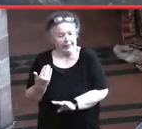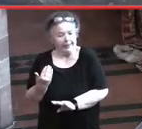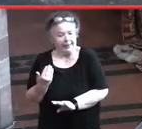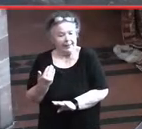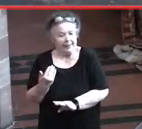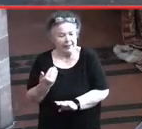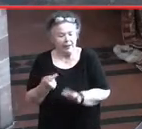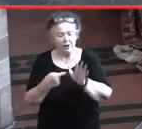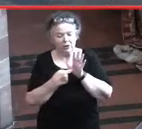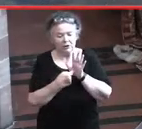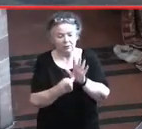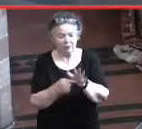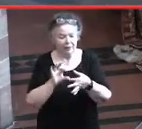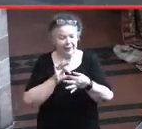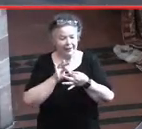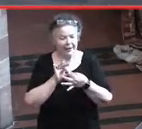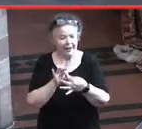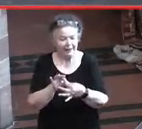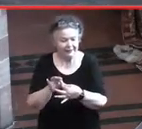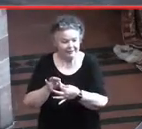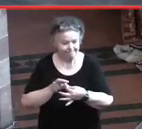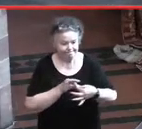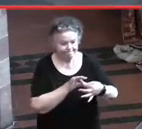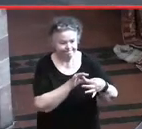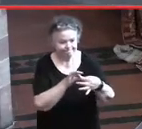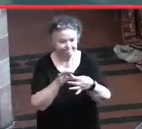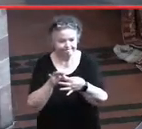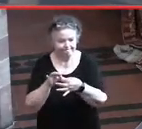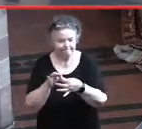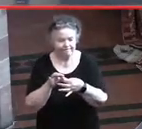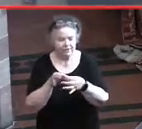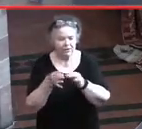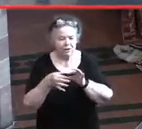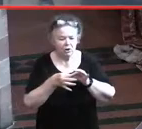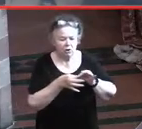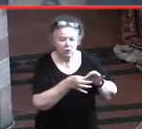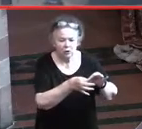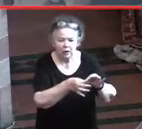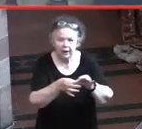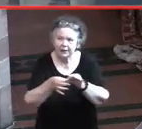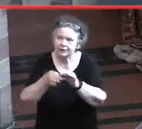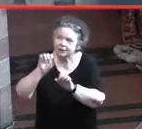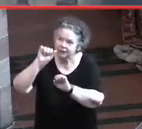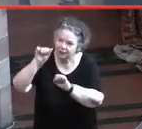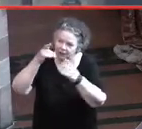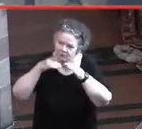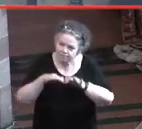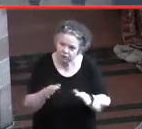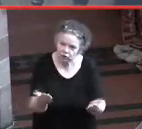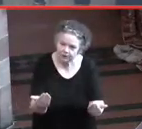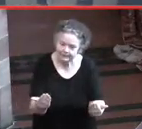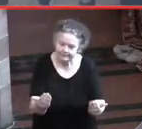symbol of our connectedness as a church, united in the mission of God.